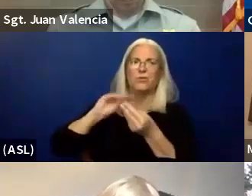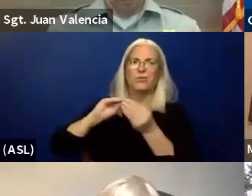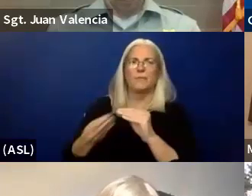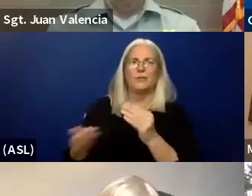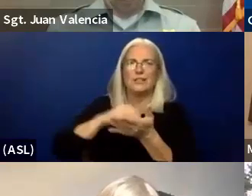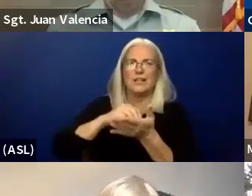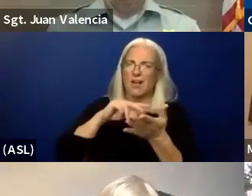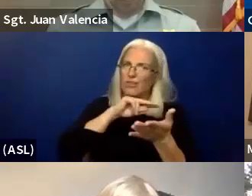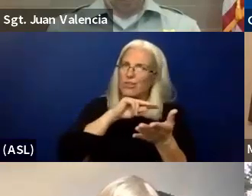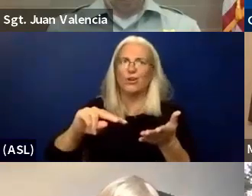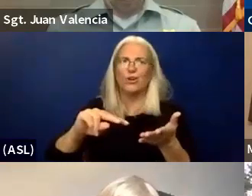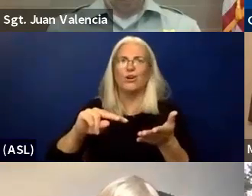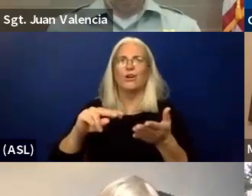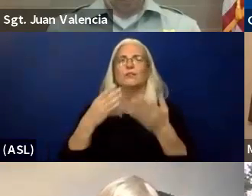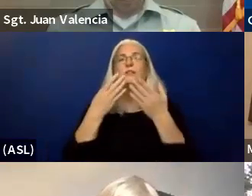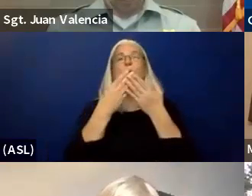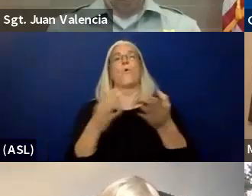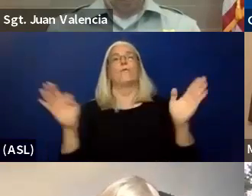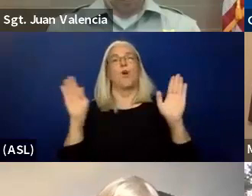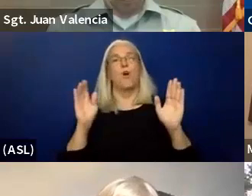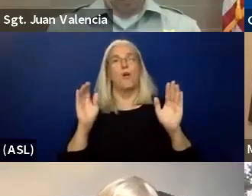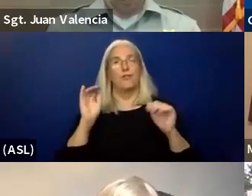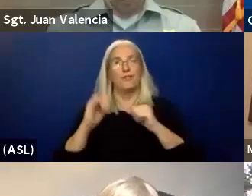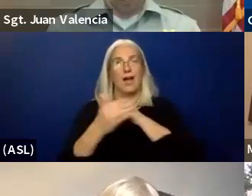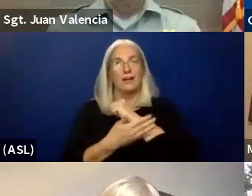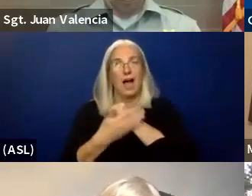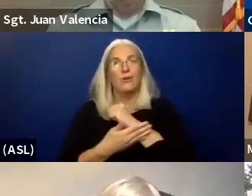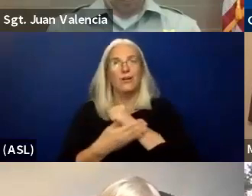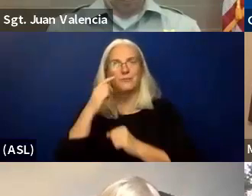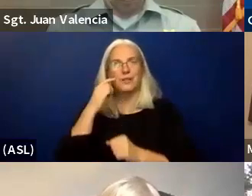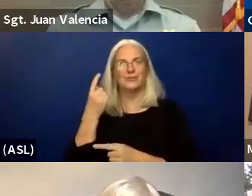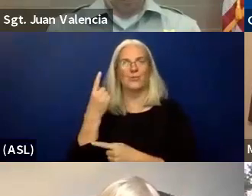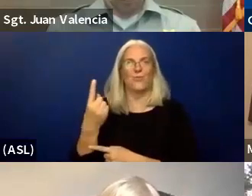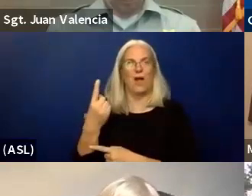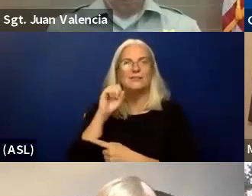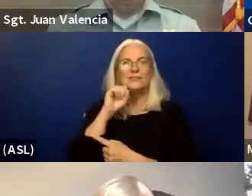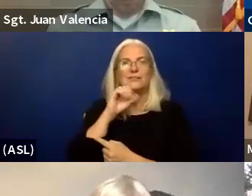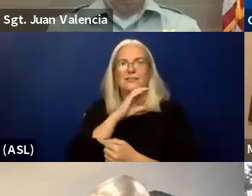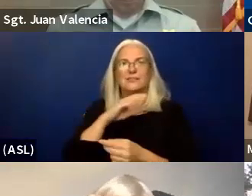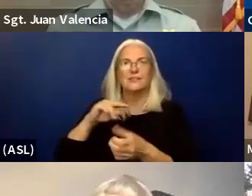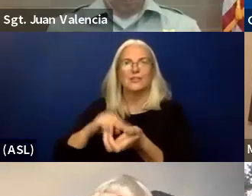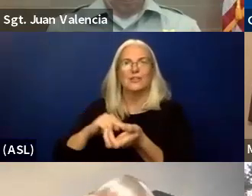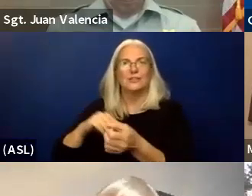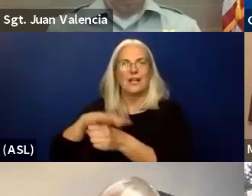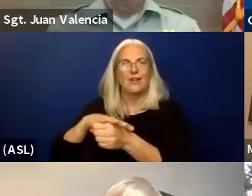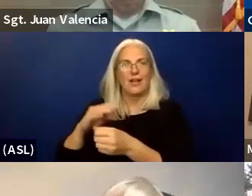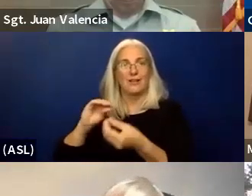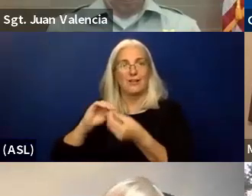overall county, because it was an anomaly that one facility had a significant uptick and it impacted the entire